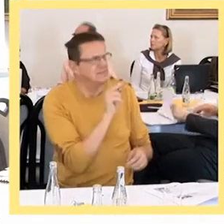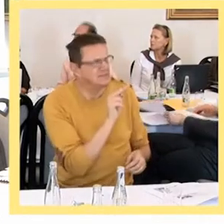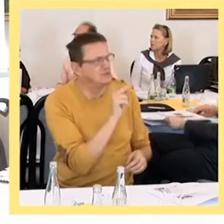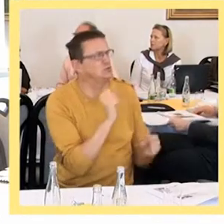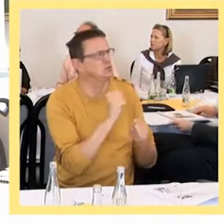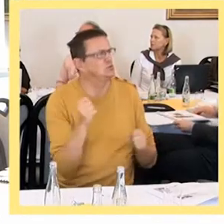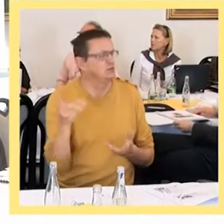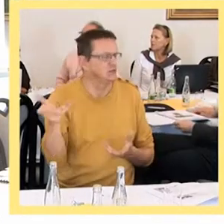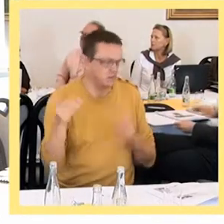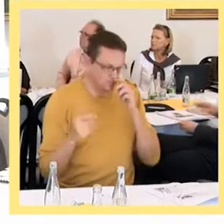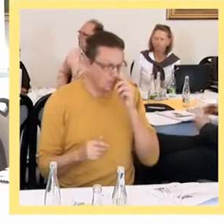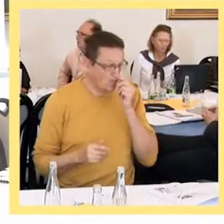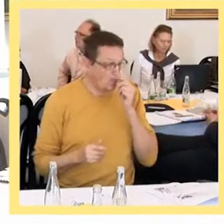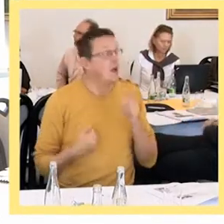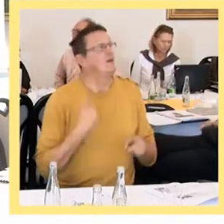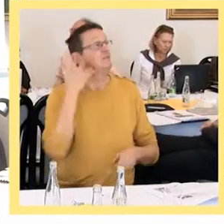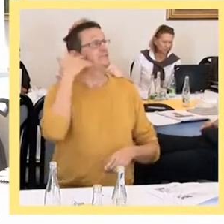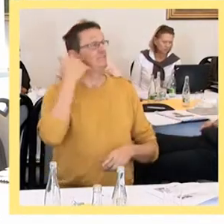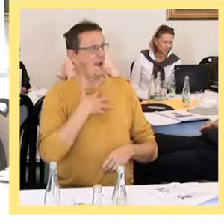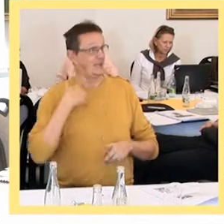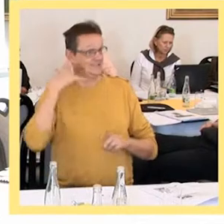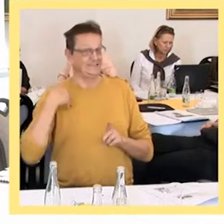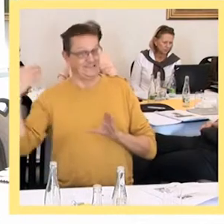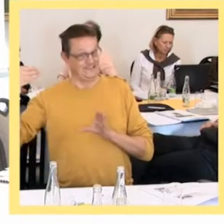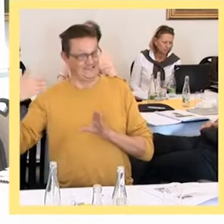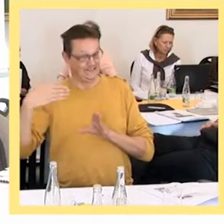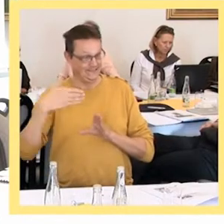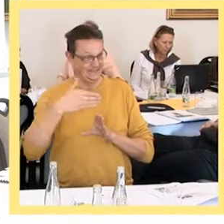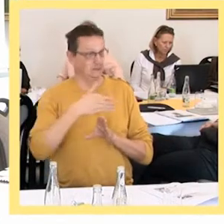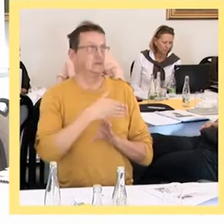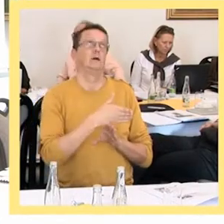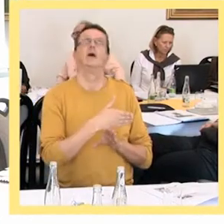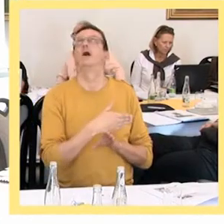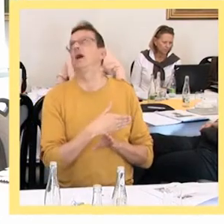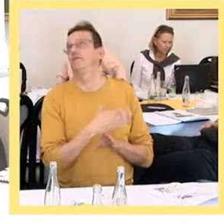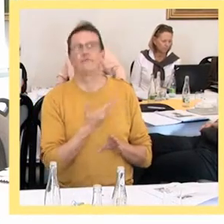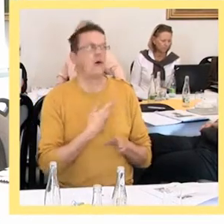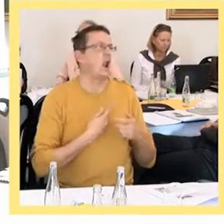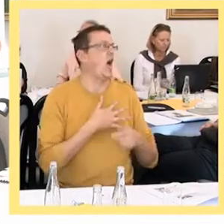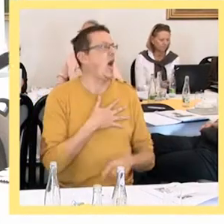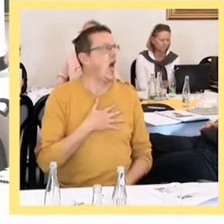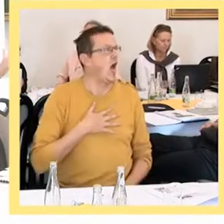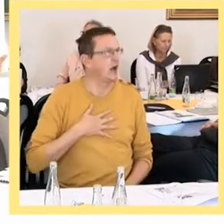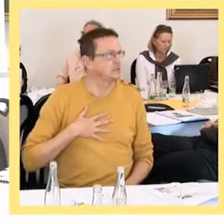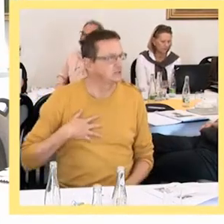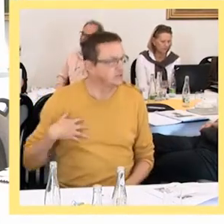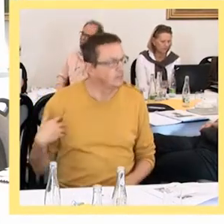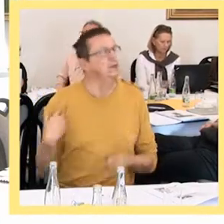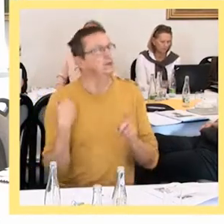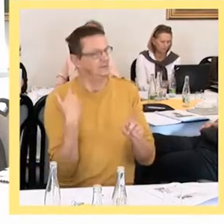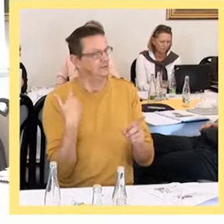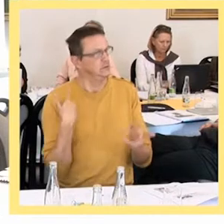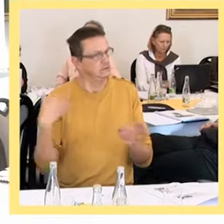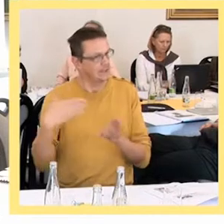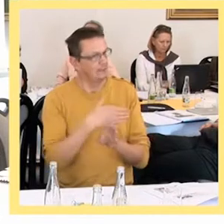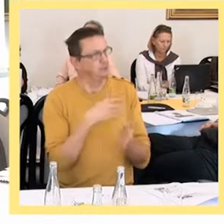The clinical decontamination times, I've already said, were outside planning assumptions. So as soon as we put amputees through the decontamination